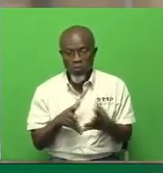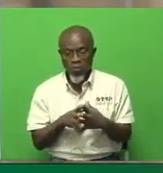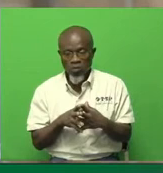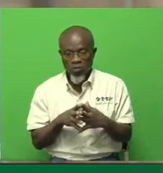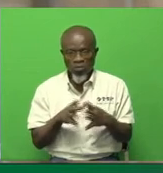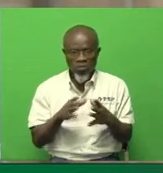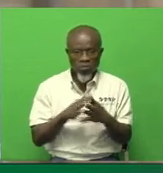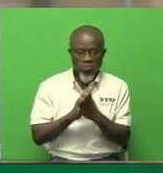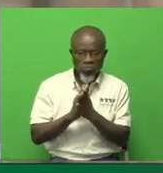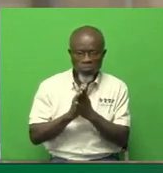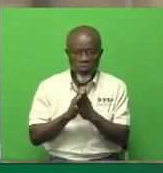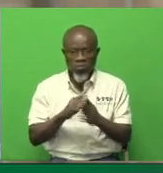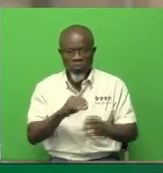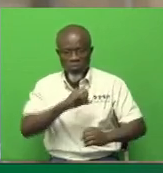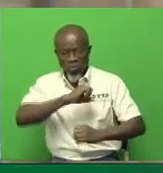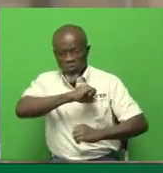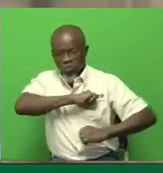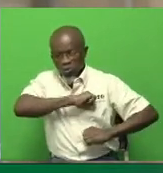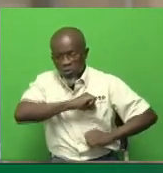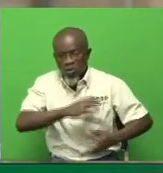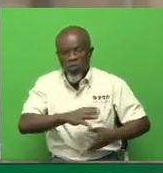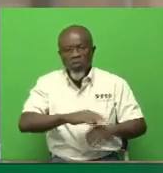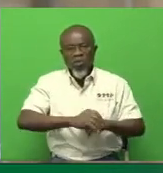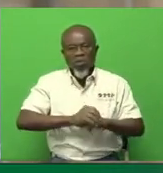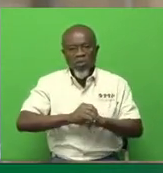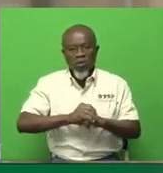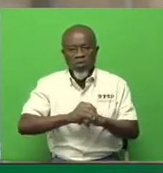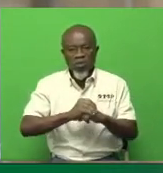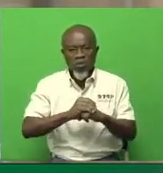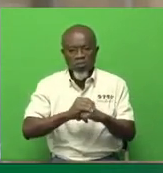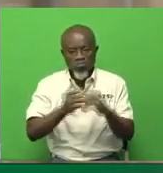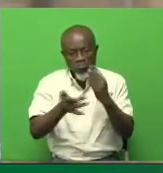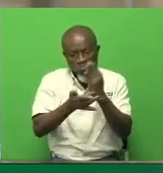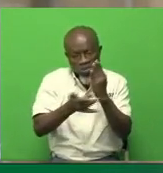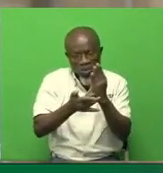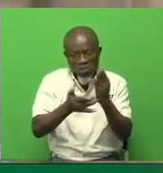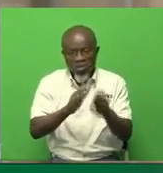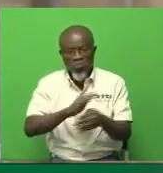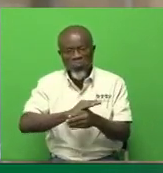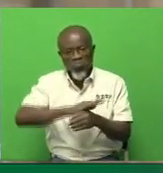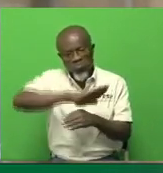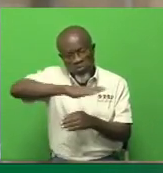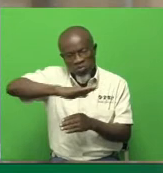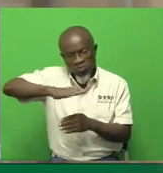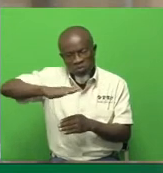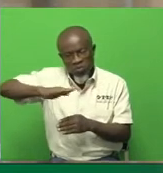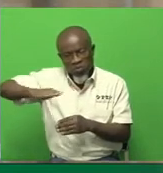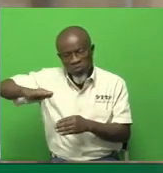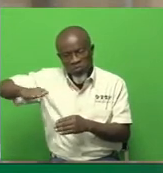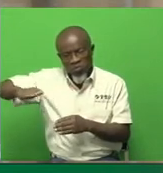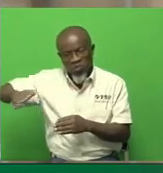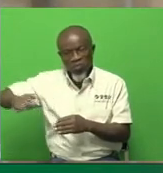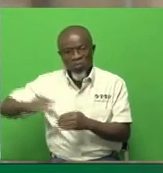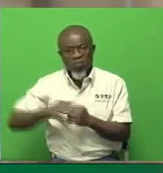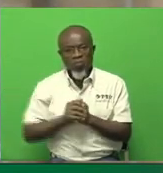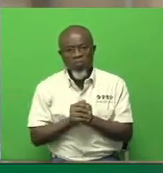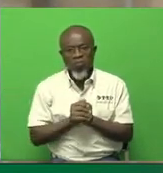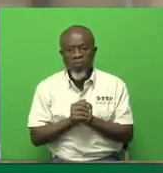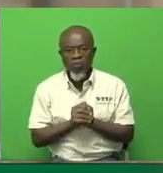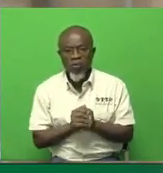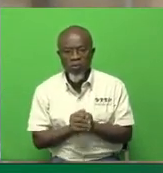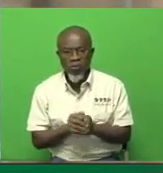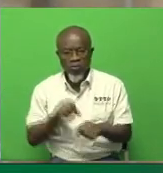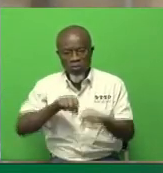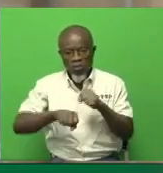software as a service SAS as well as its best-in-class software e-tender